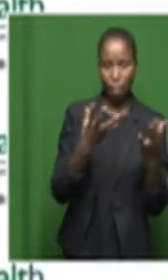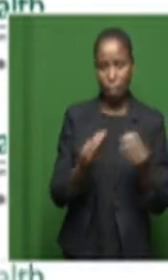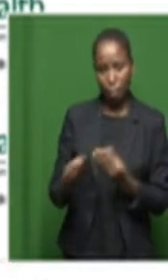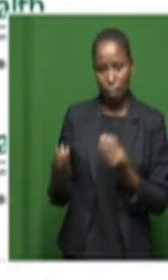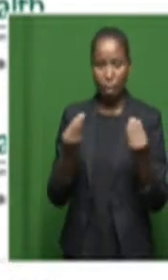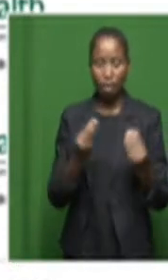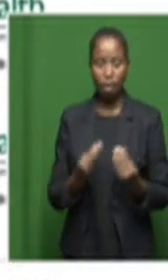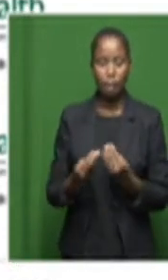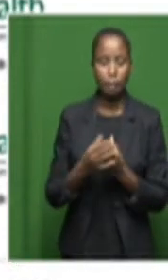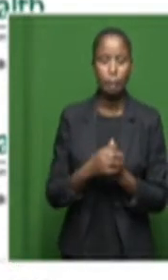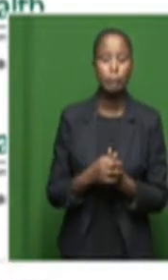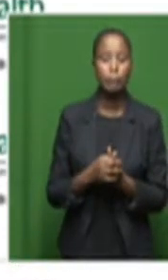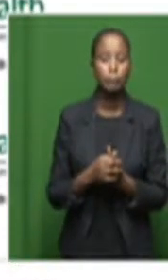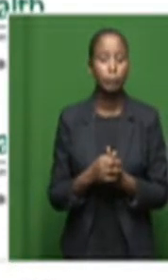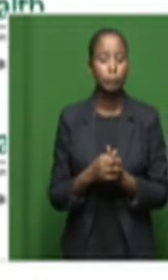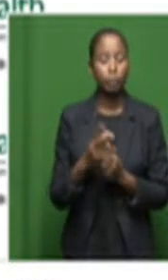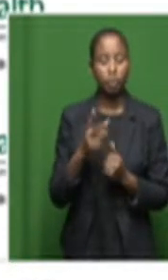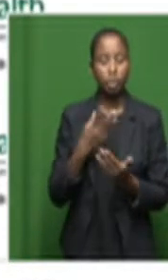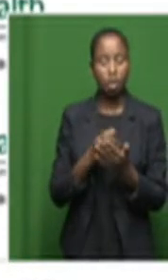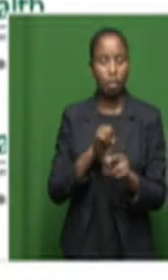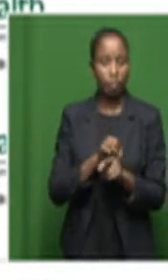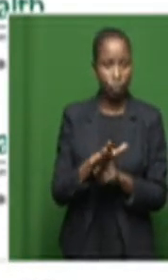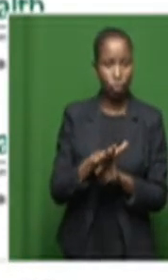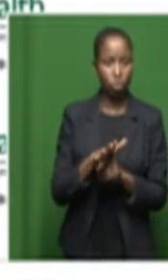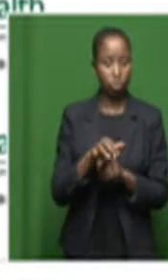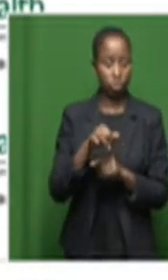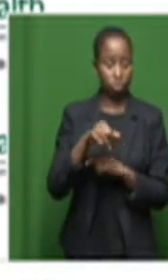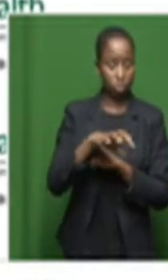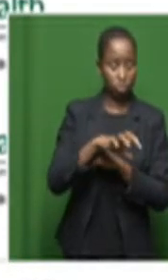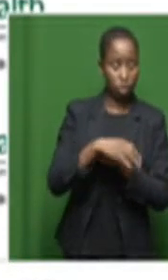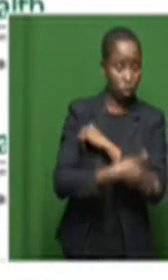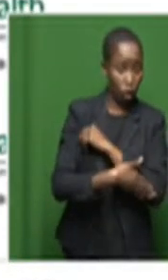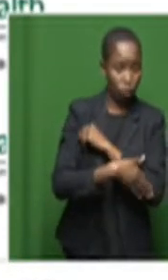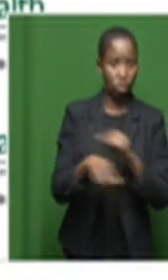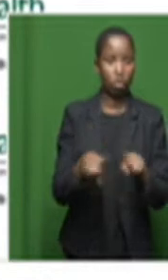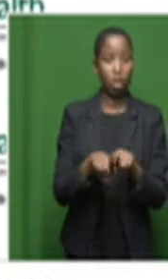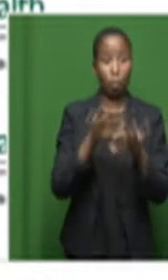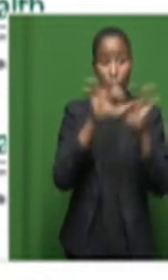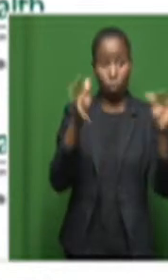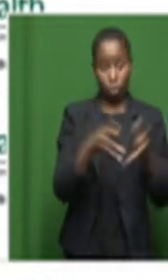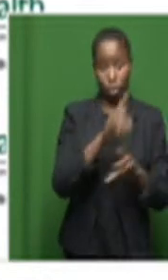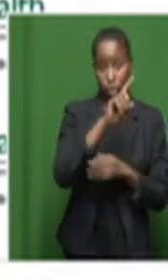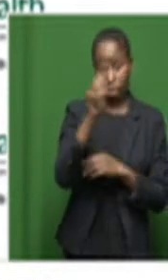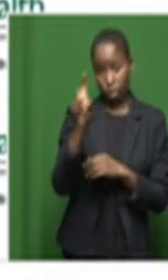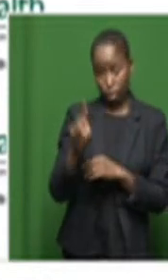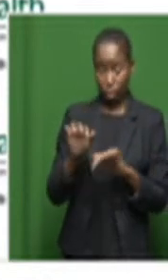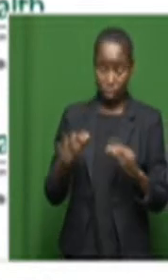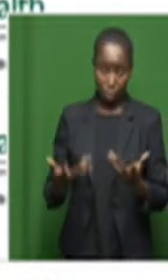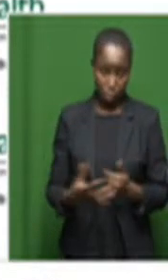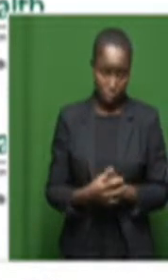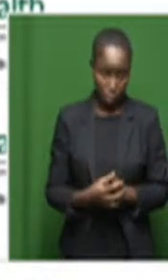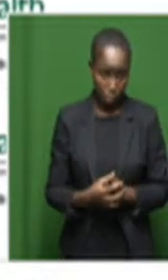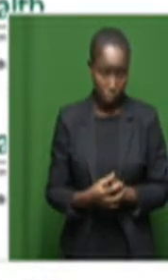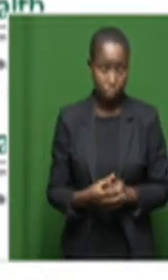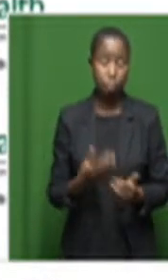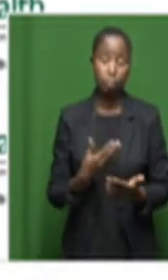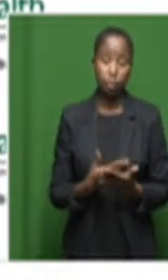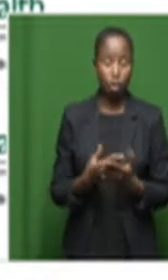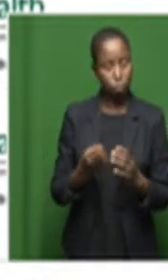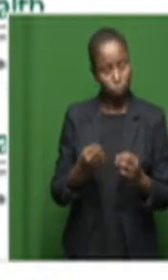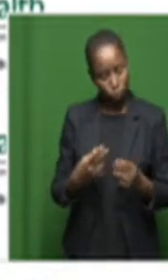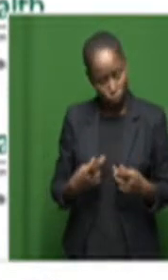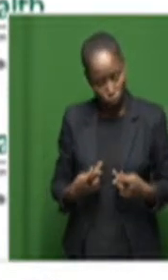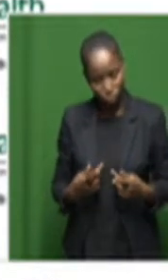country and also other parts of the world. Let me take this opportunity also to give a hearty